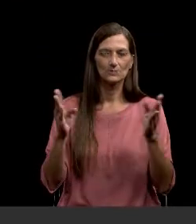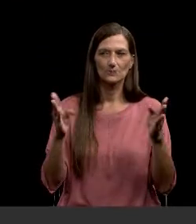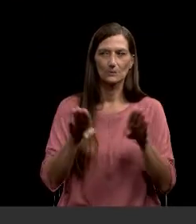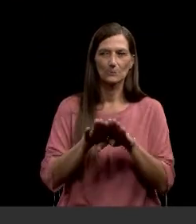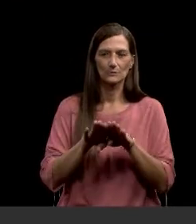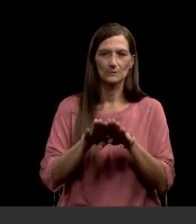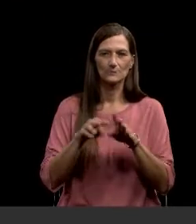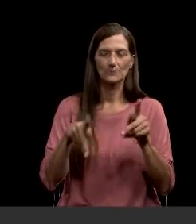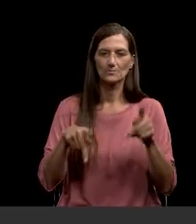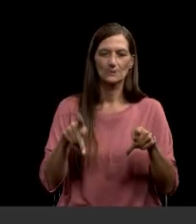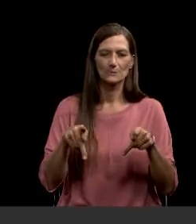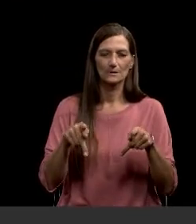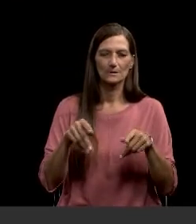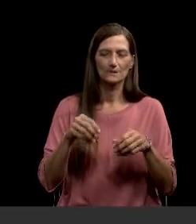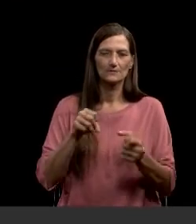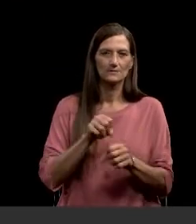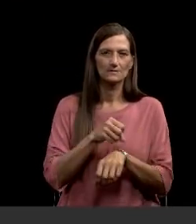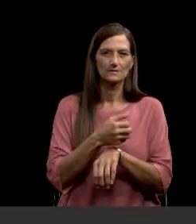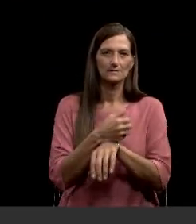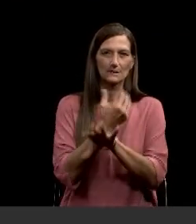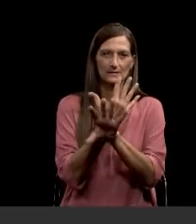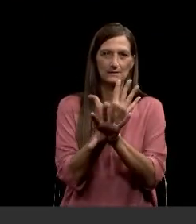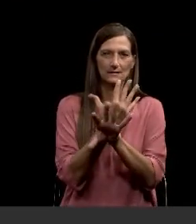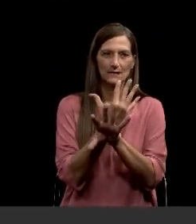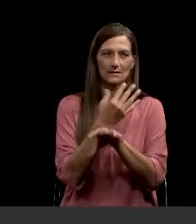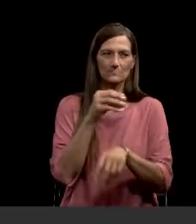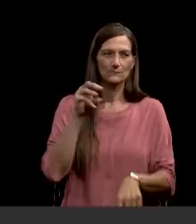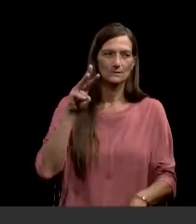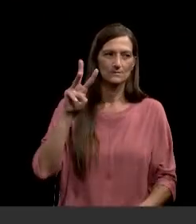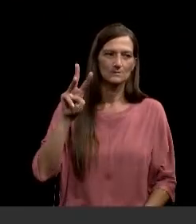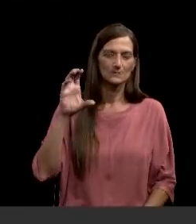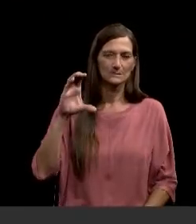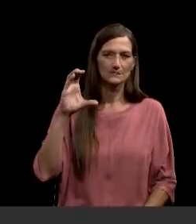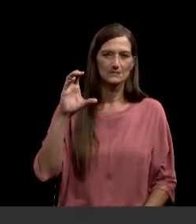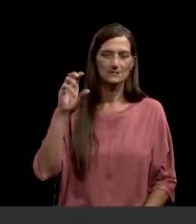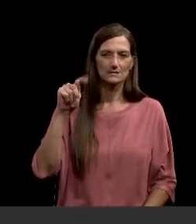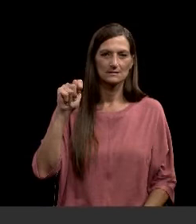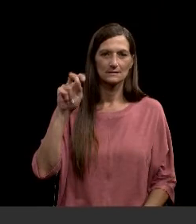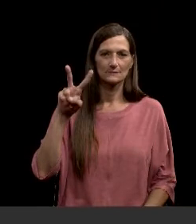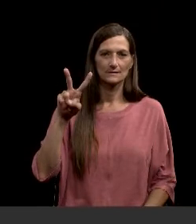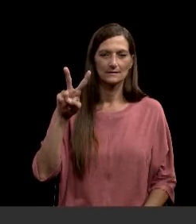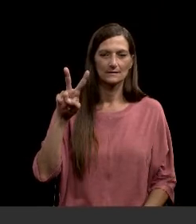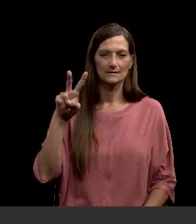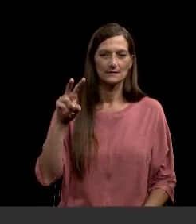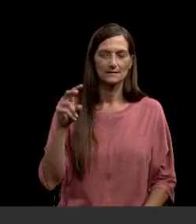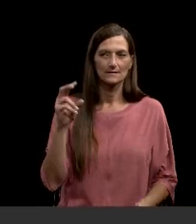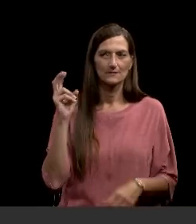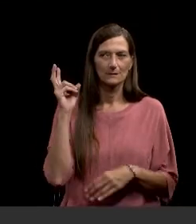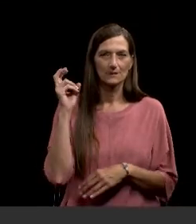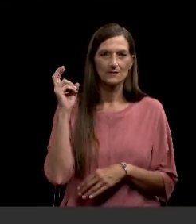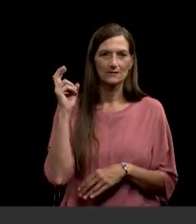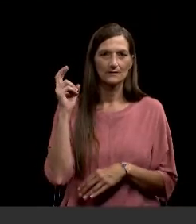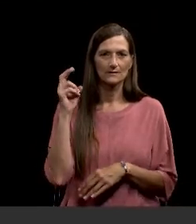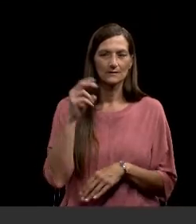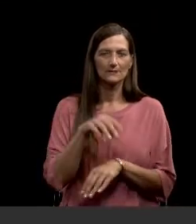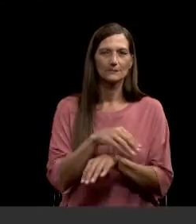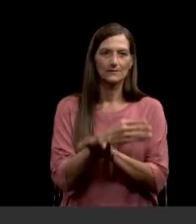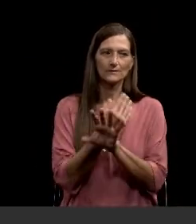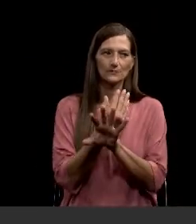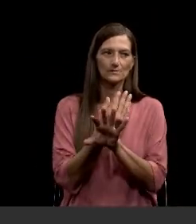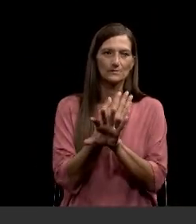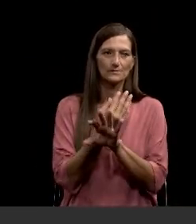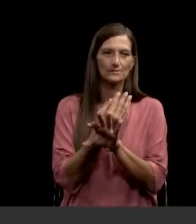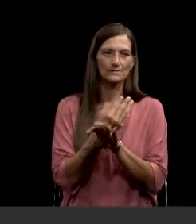The audio is also being recorded, and video and audio recordings will be available to the public. According to the governor and attorney general,